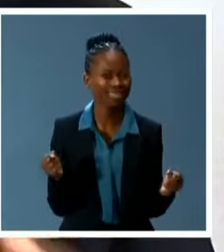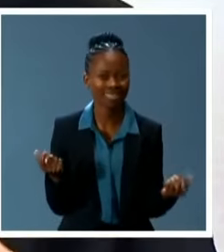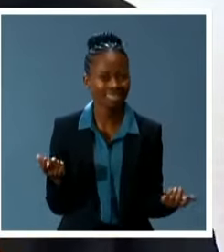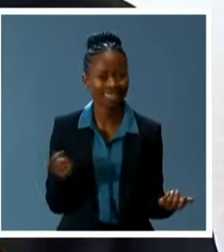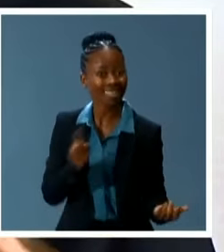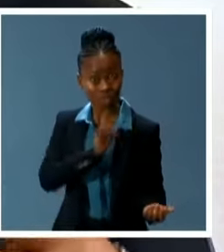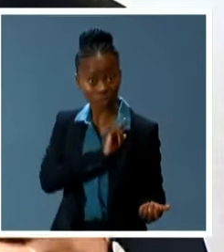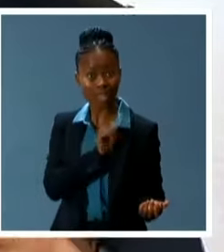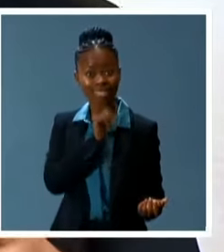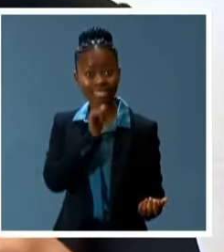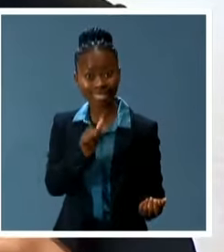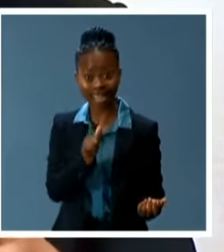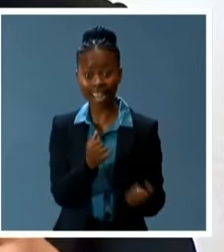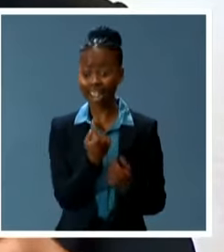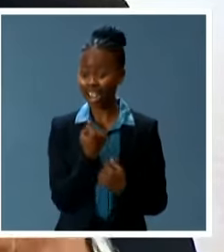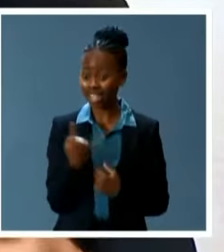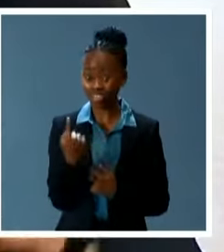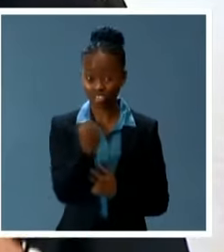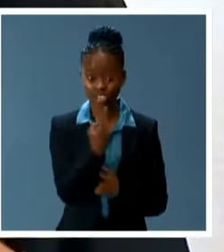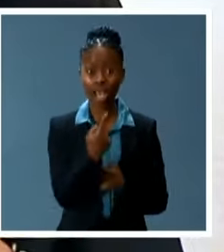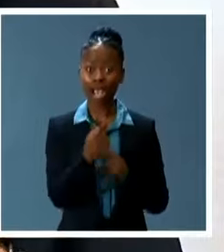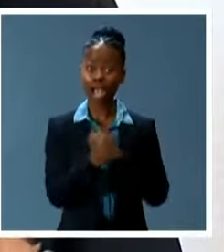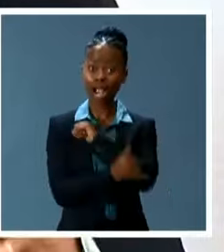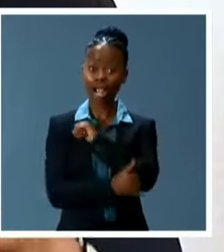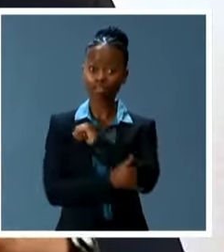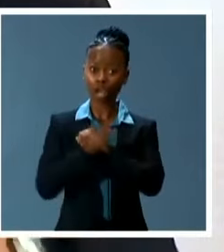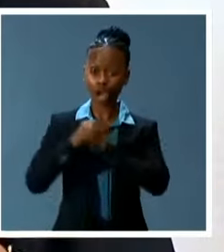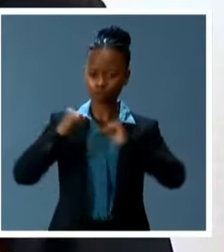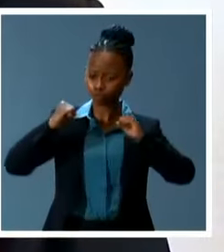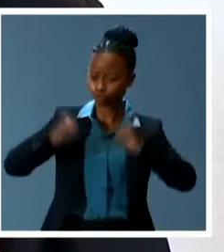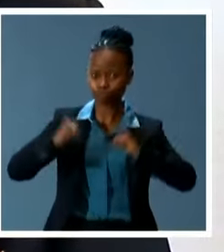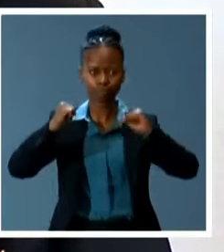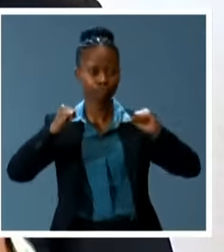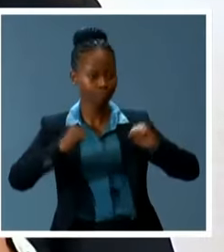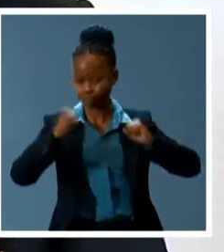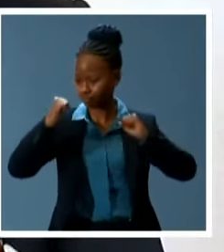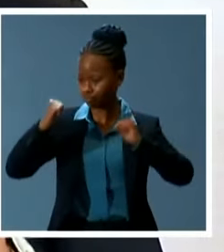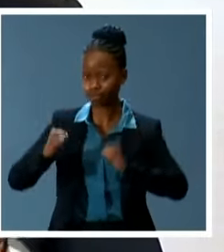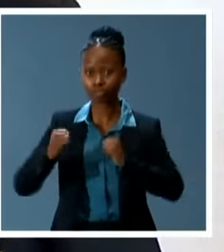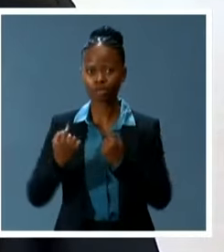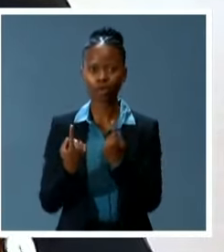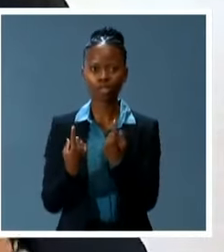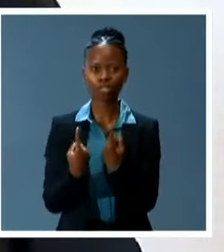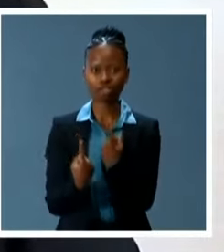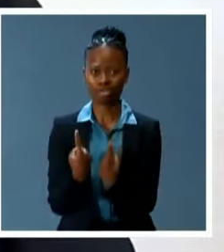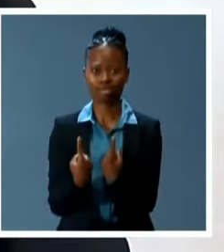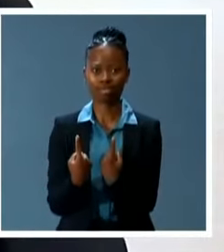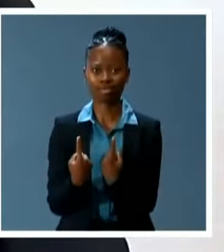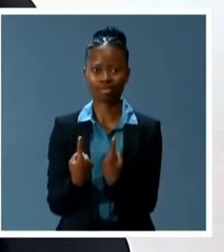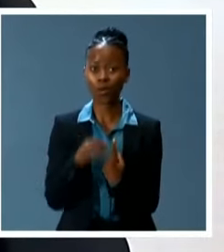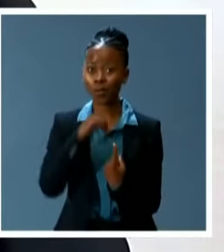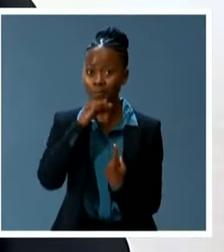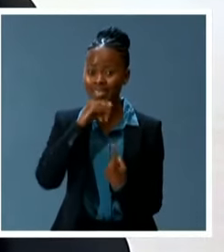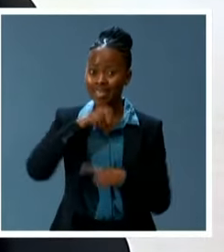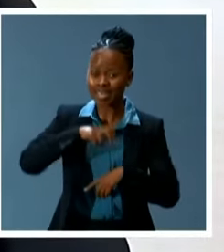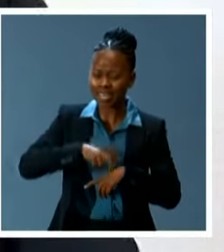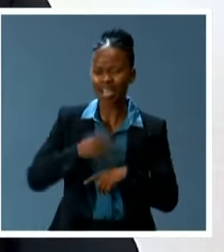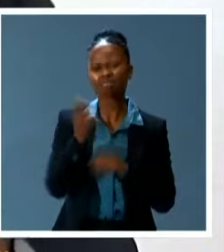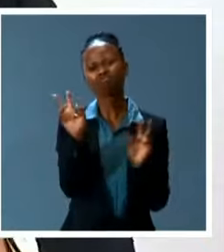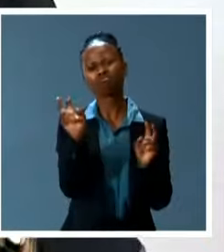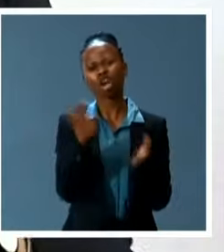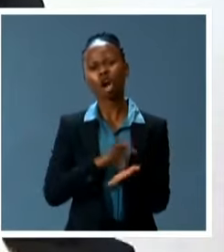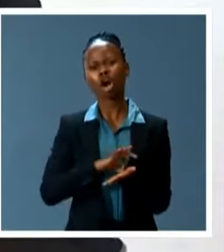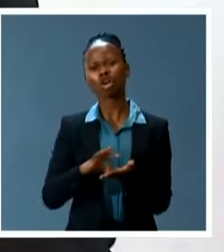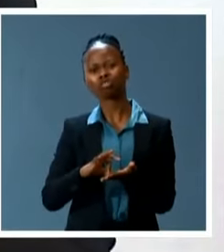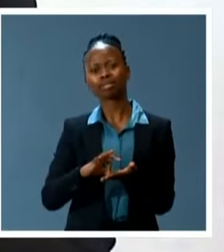each country, we need a new global deal at global level with an effective transfer of resources to the developing world for